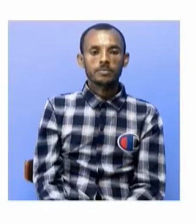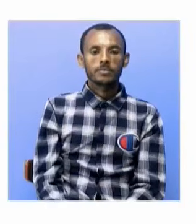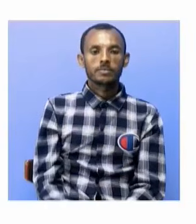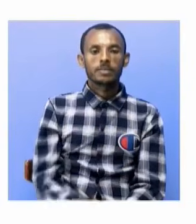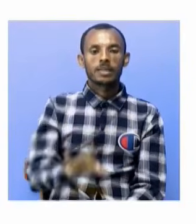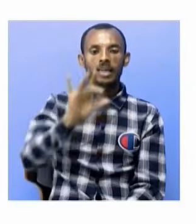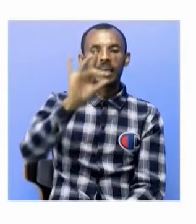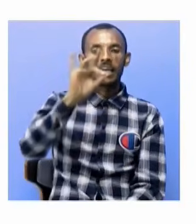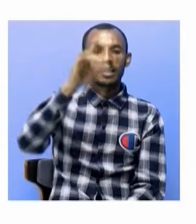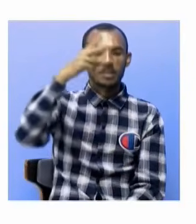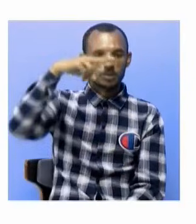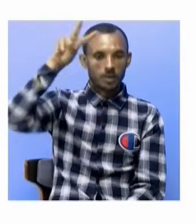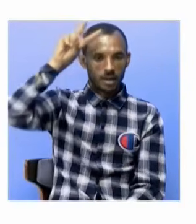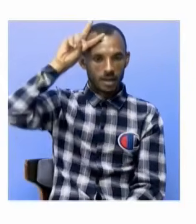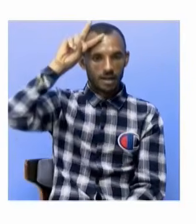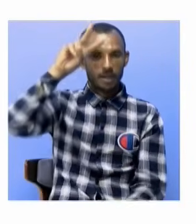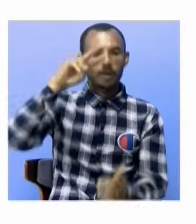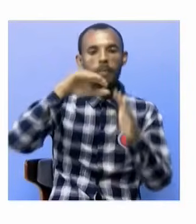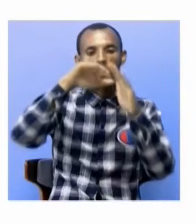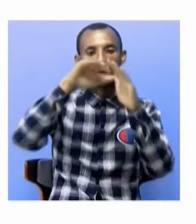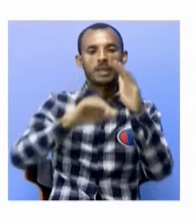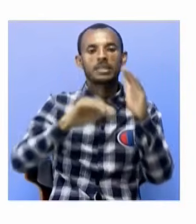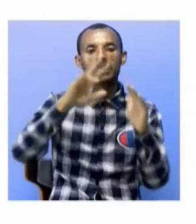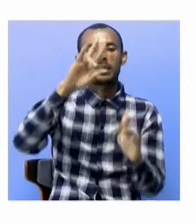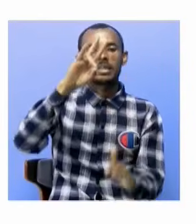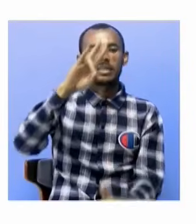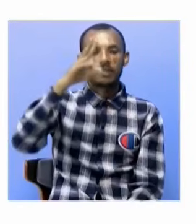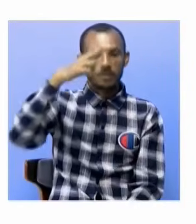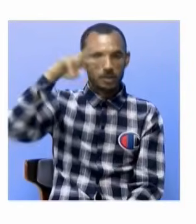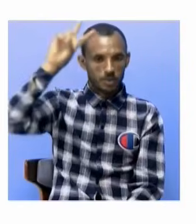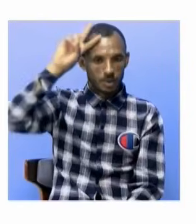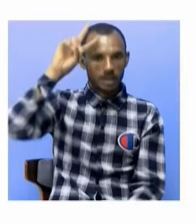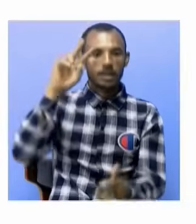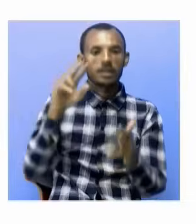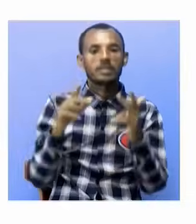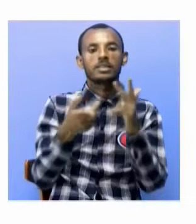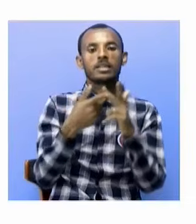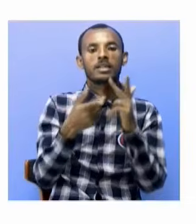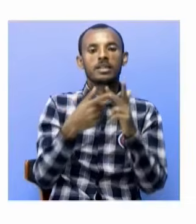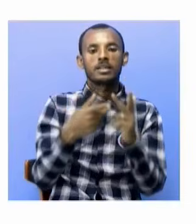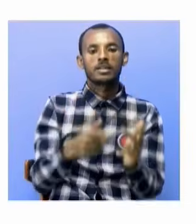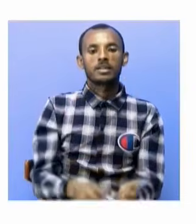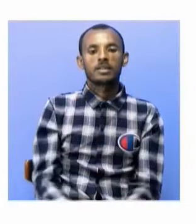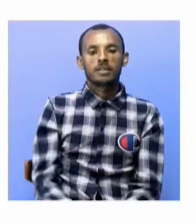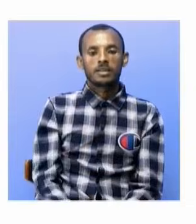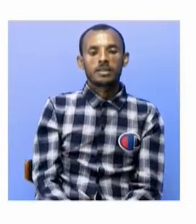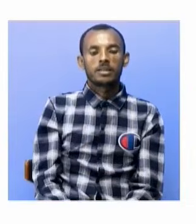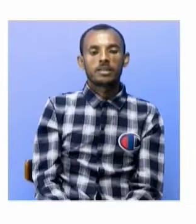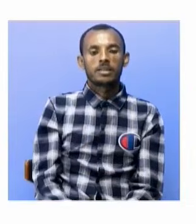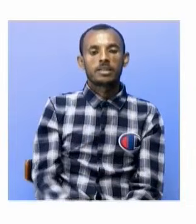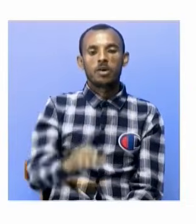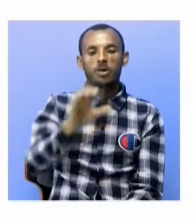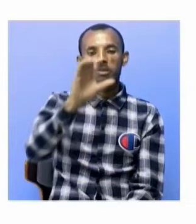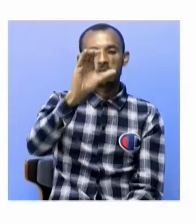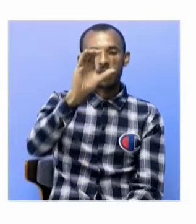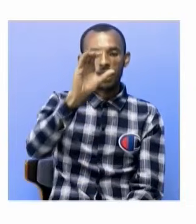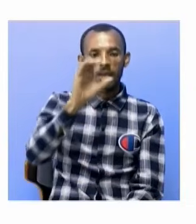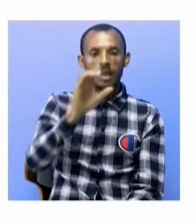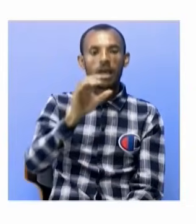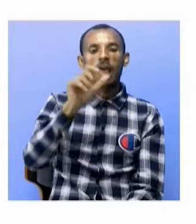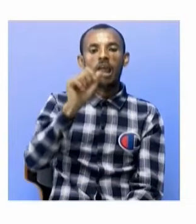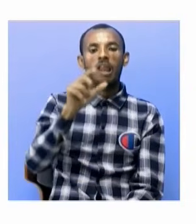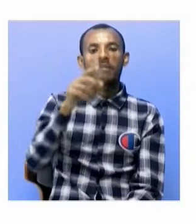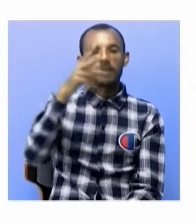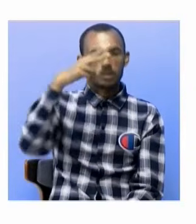8 square minus 7 square. The third, in C, 11